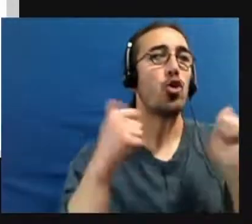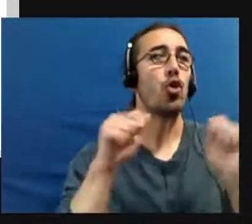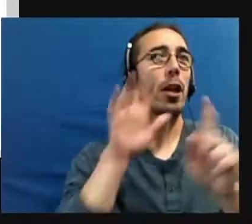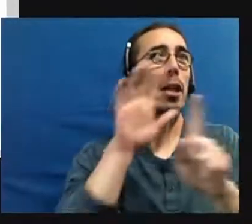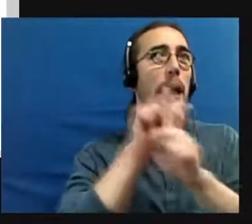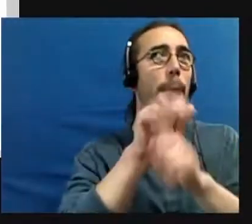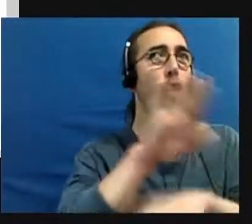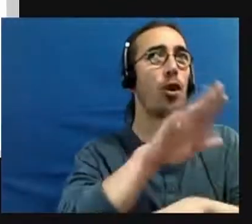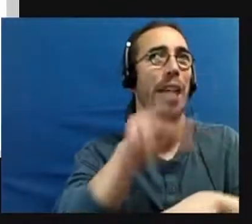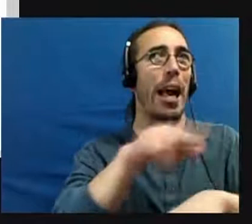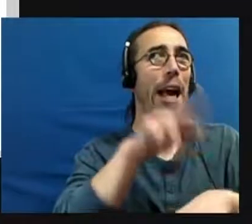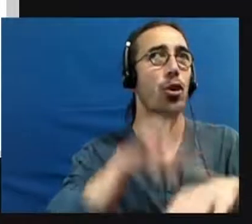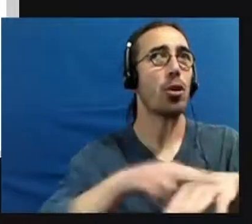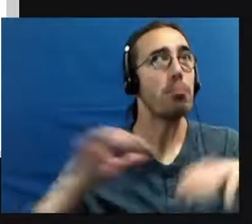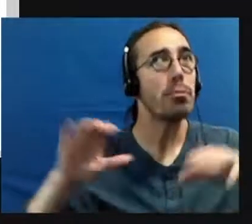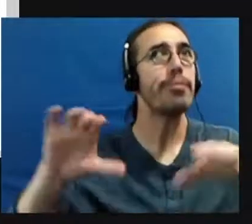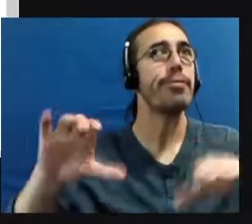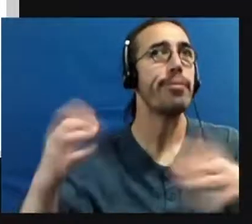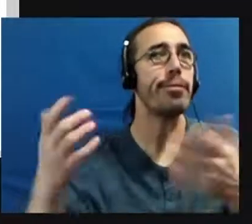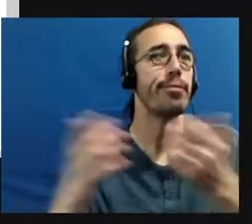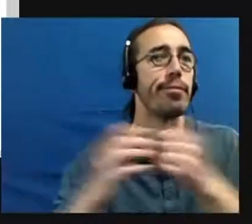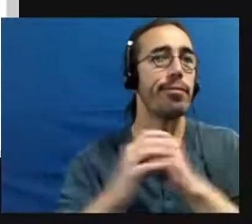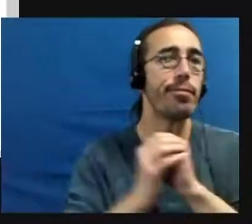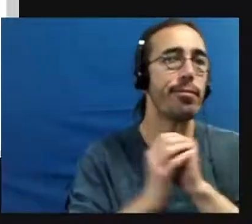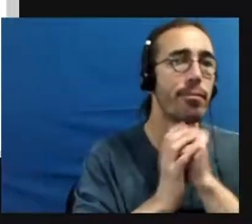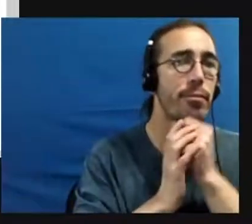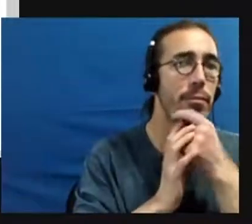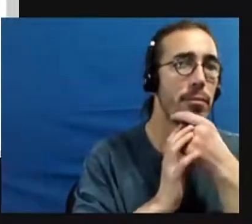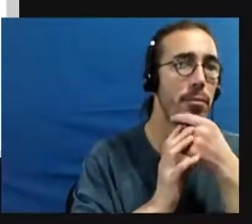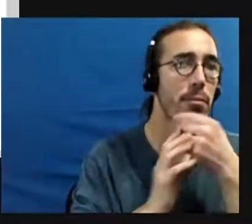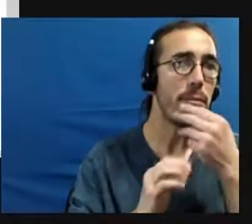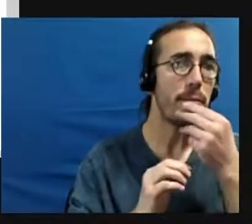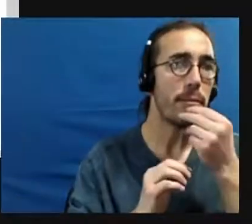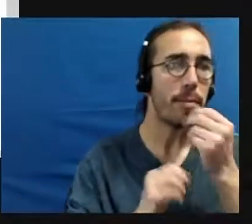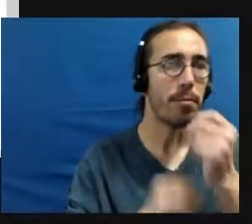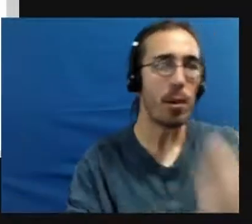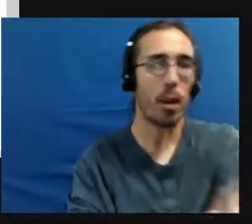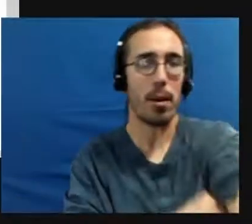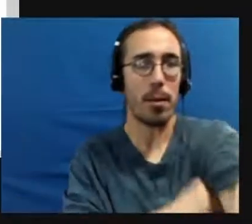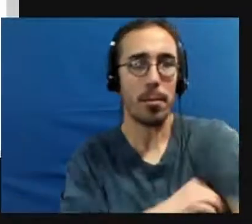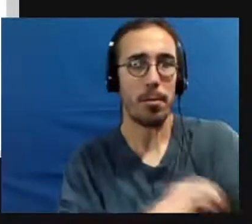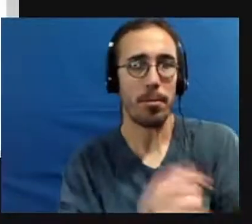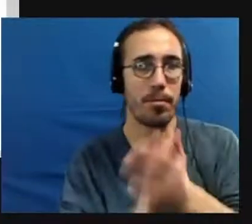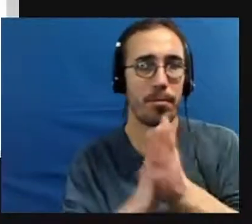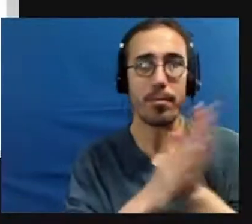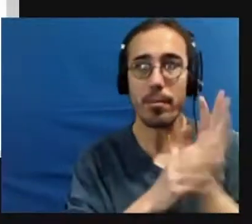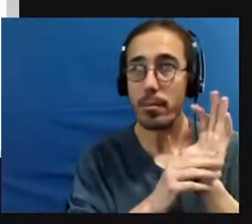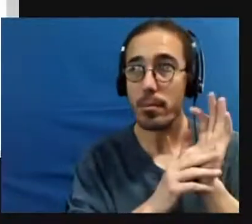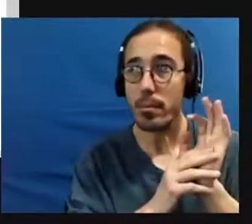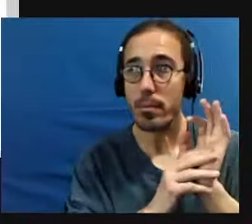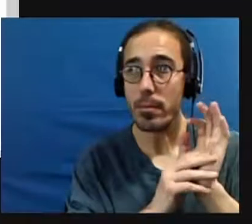natural voice. That face. Scared. How does it sound?